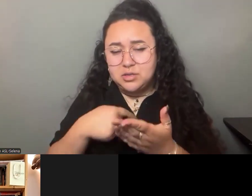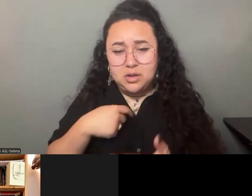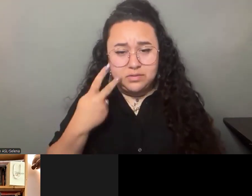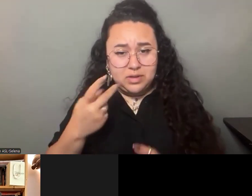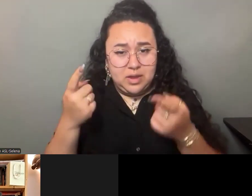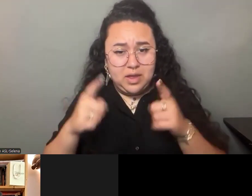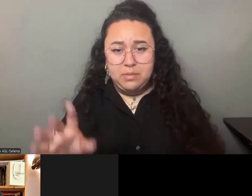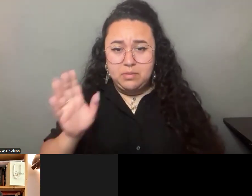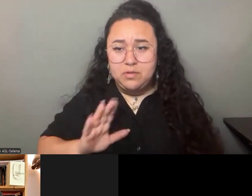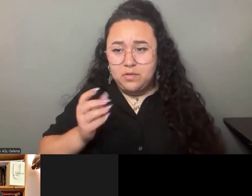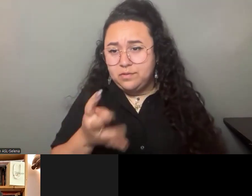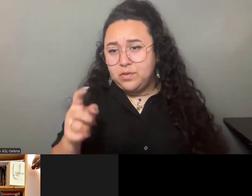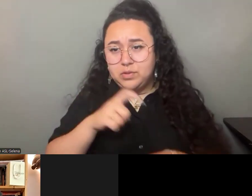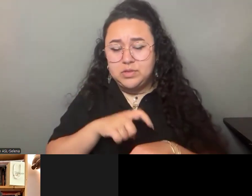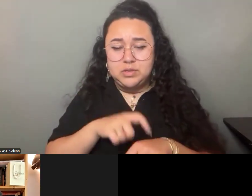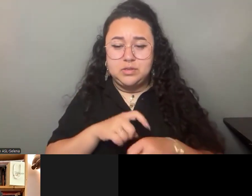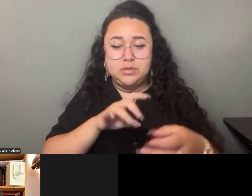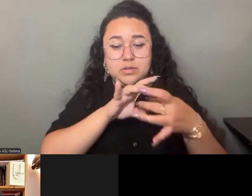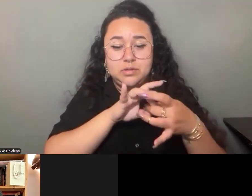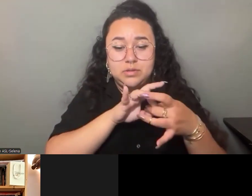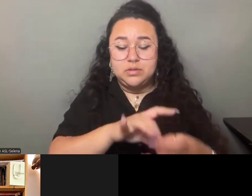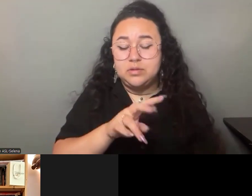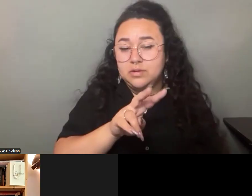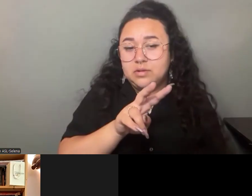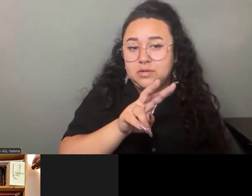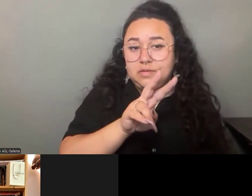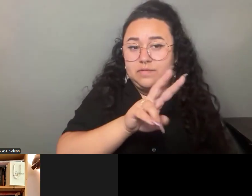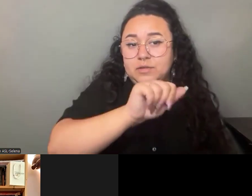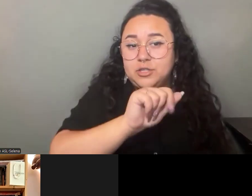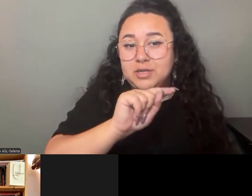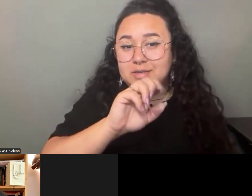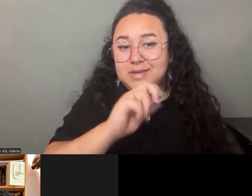a few times, both around Virginia Tech and in Charlotte.